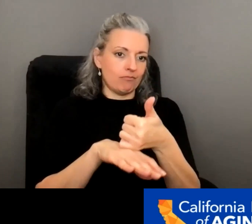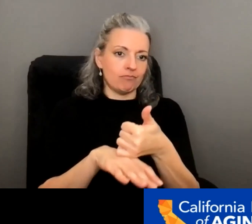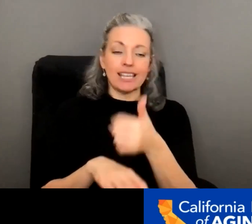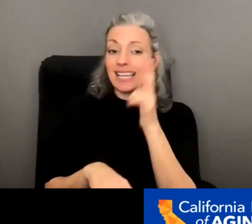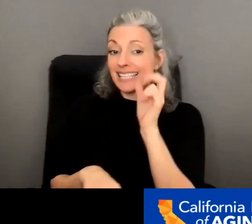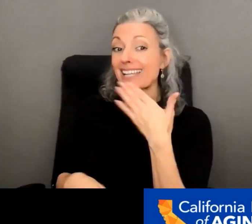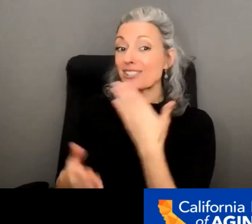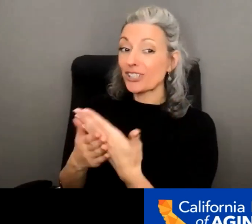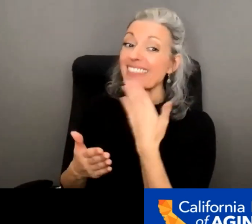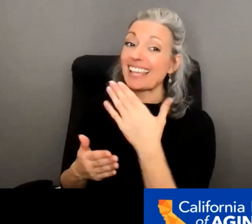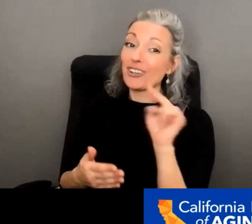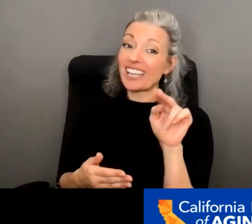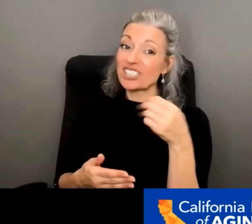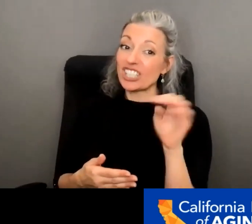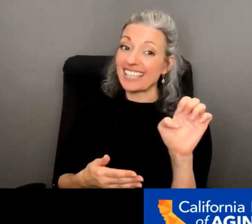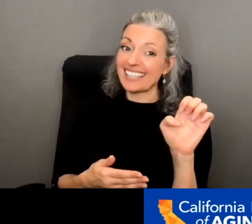Sure.